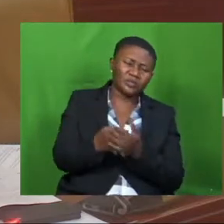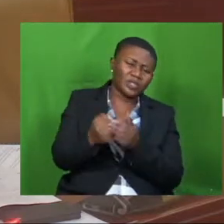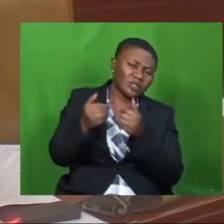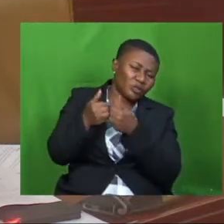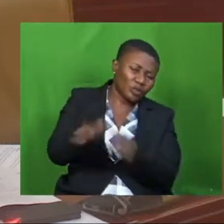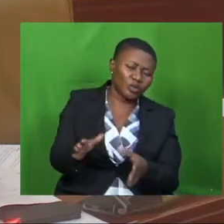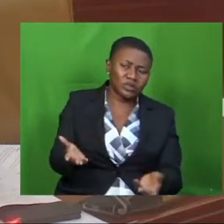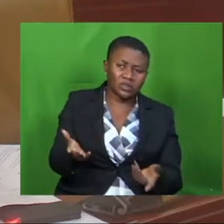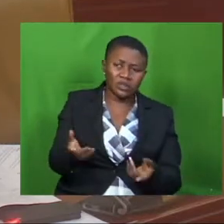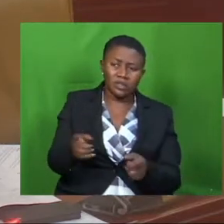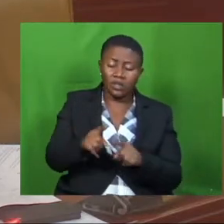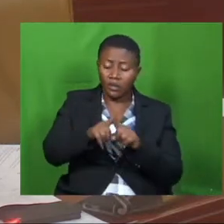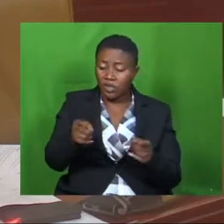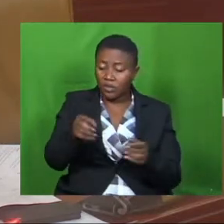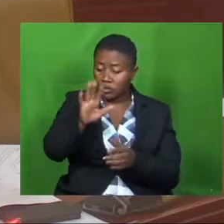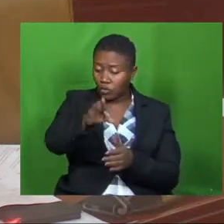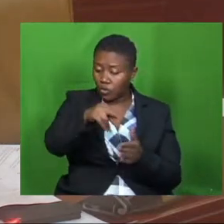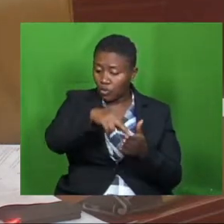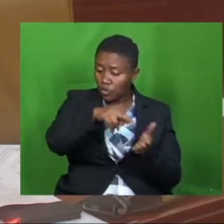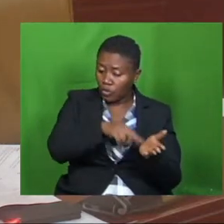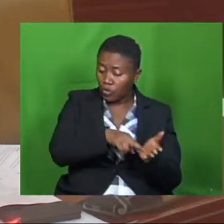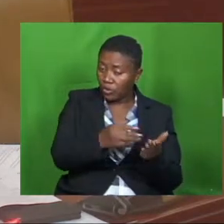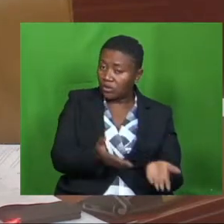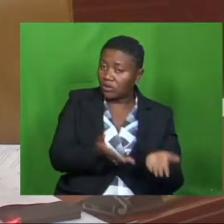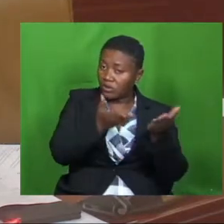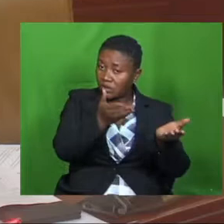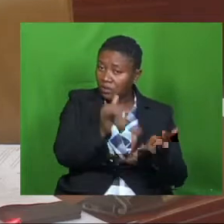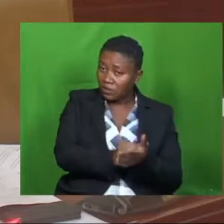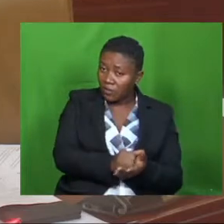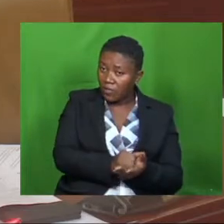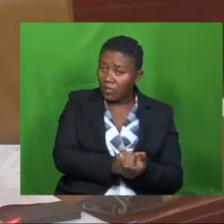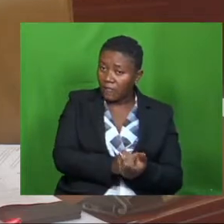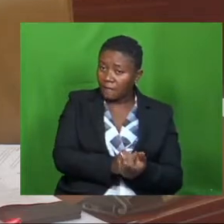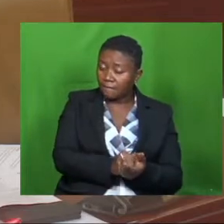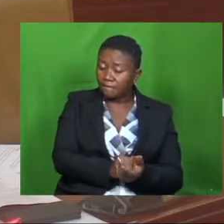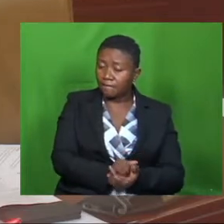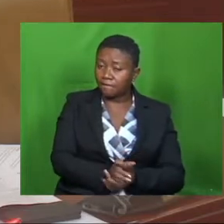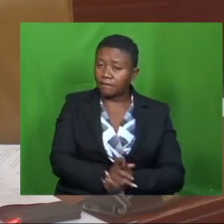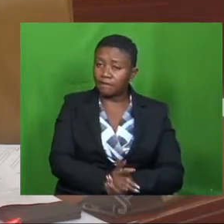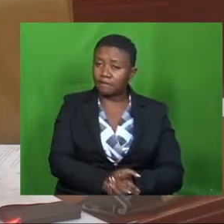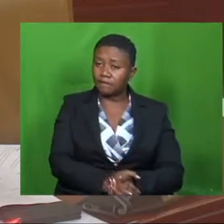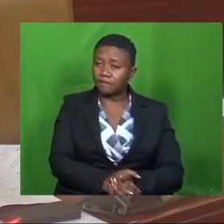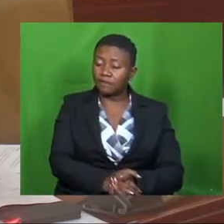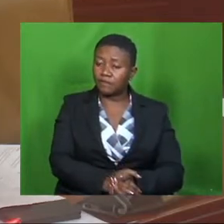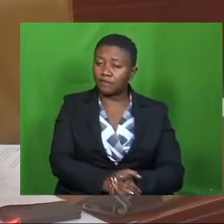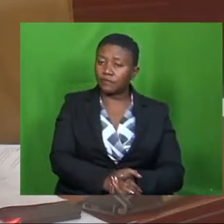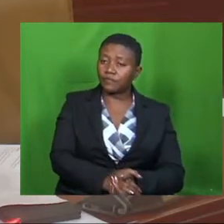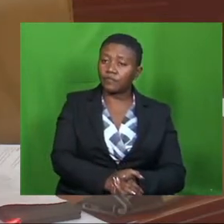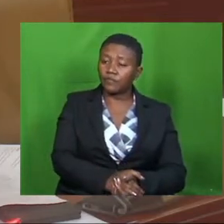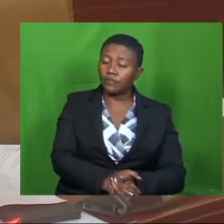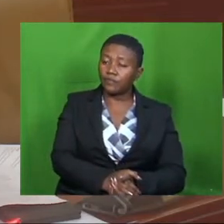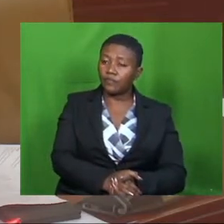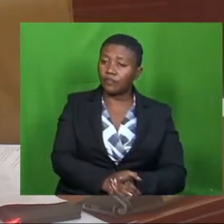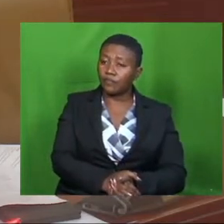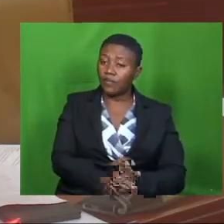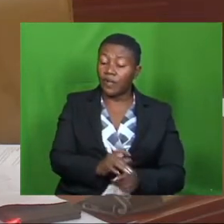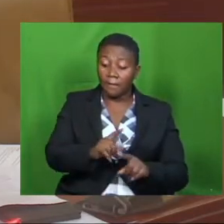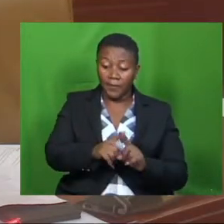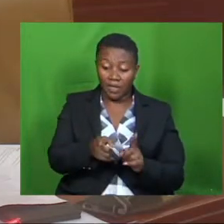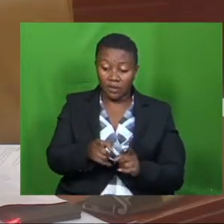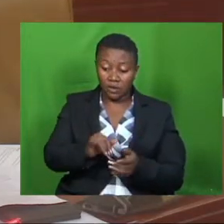end result of the procurement is to achieve value for money. So when